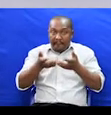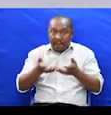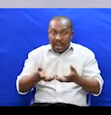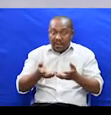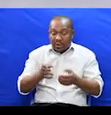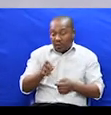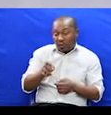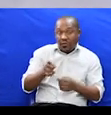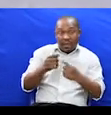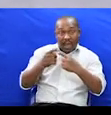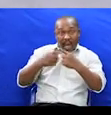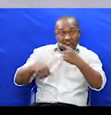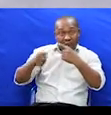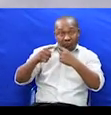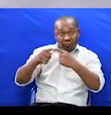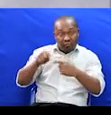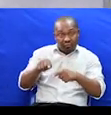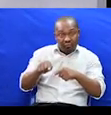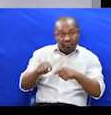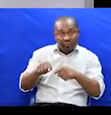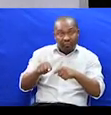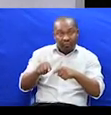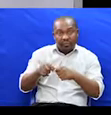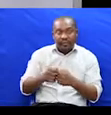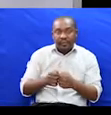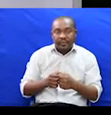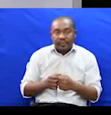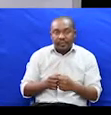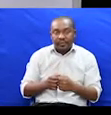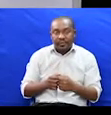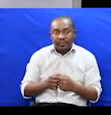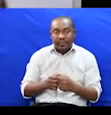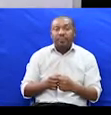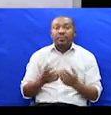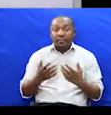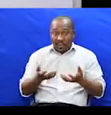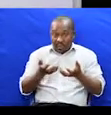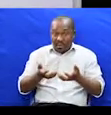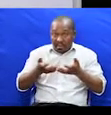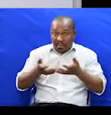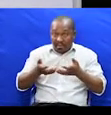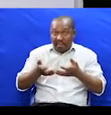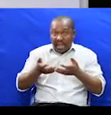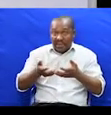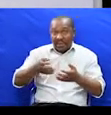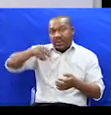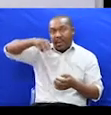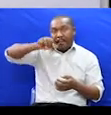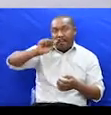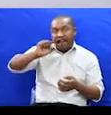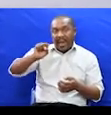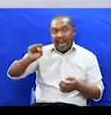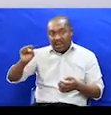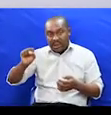atom then the mass of the atom, the whole